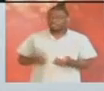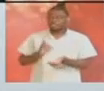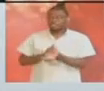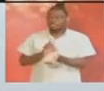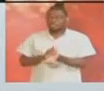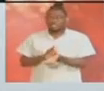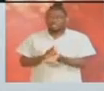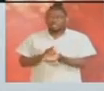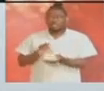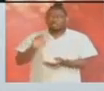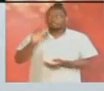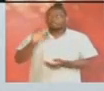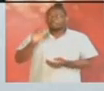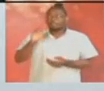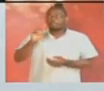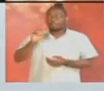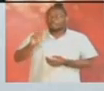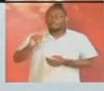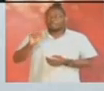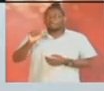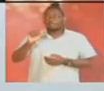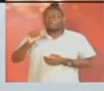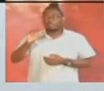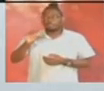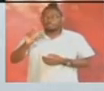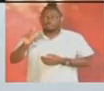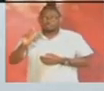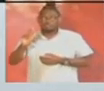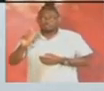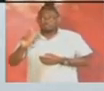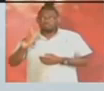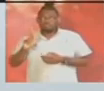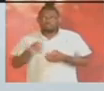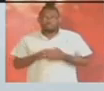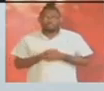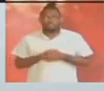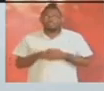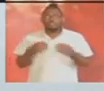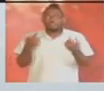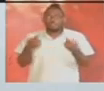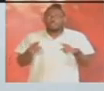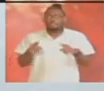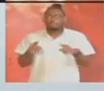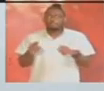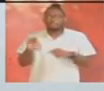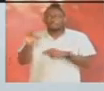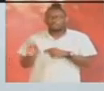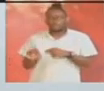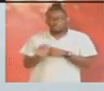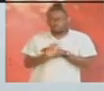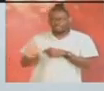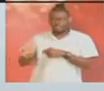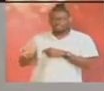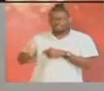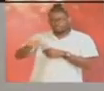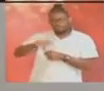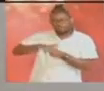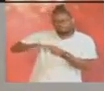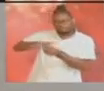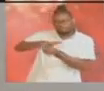CEO, SWRHA, to speak on some recent developments in the Southwest Regional Health Authority. Dr. Amor.